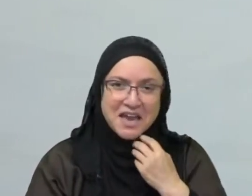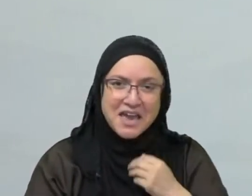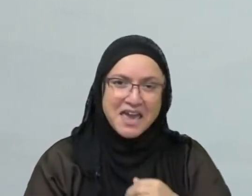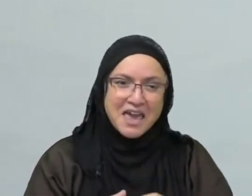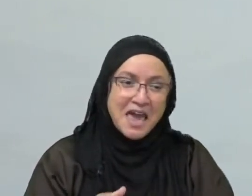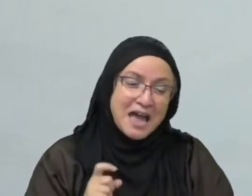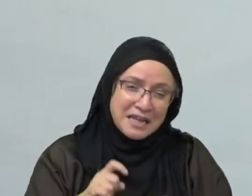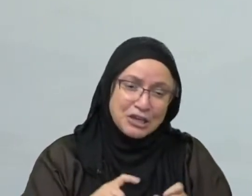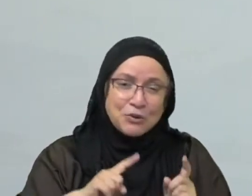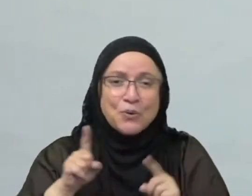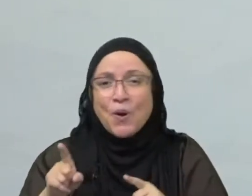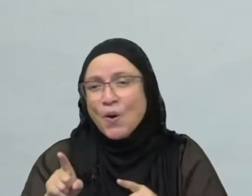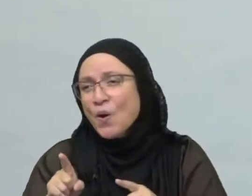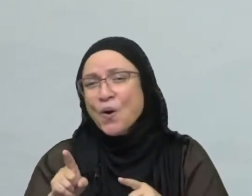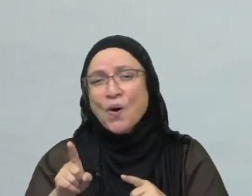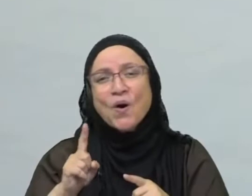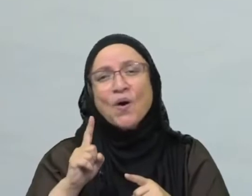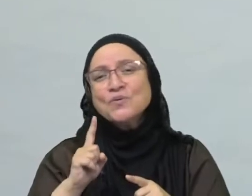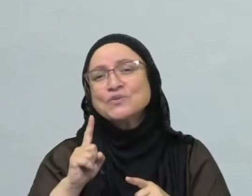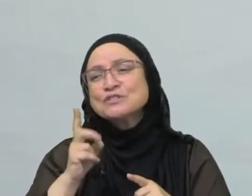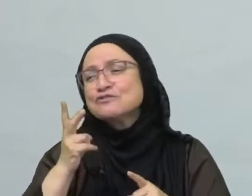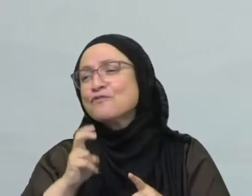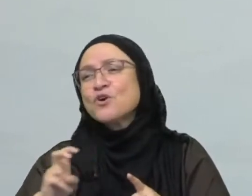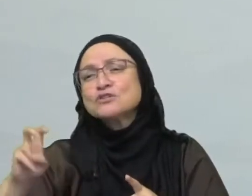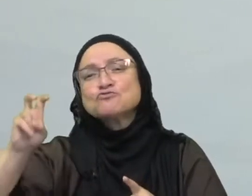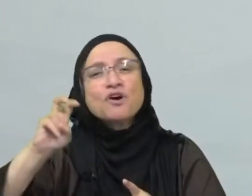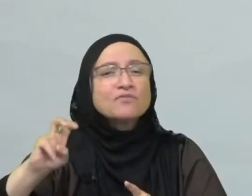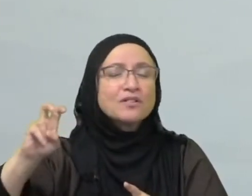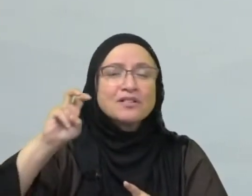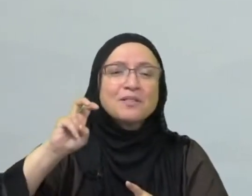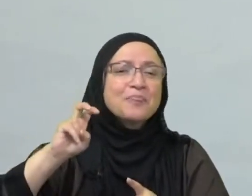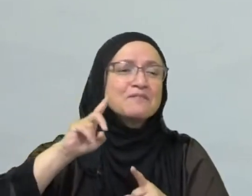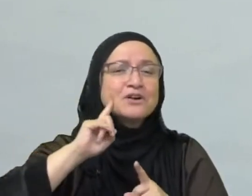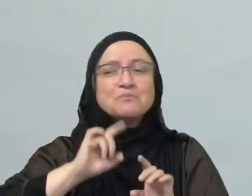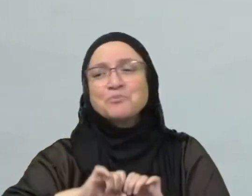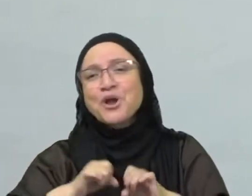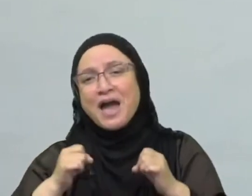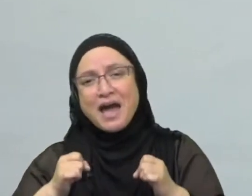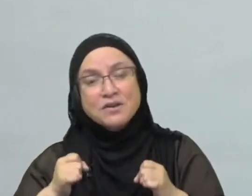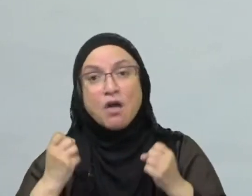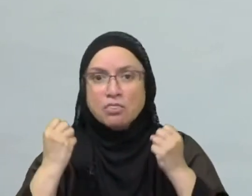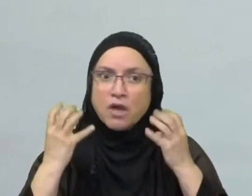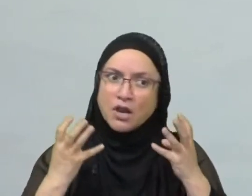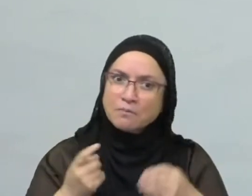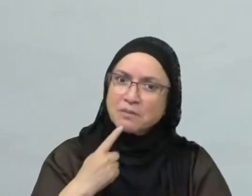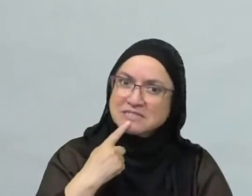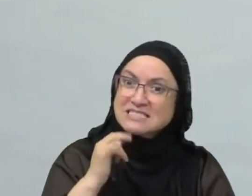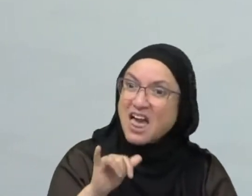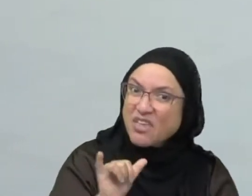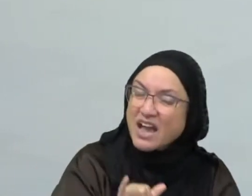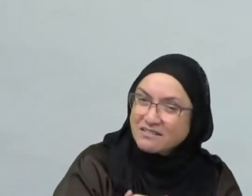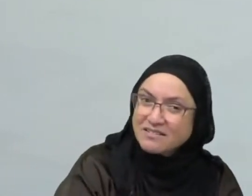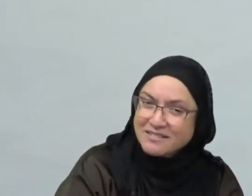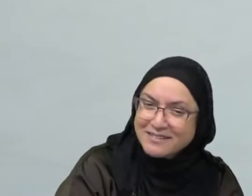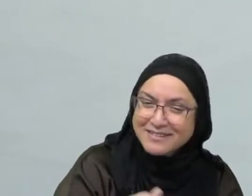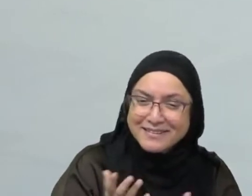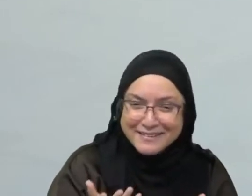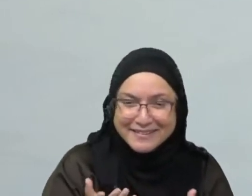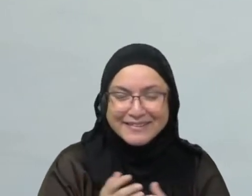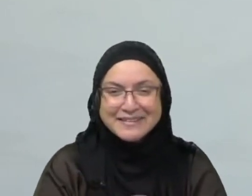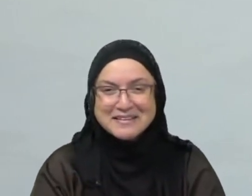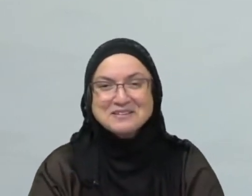relax. I want to get a break. And if you think about a great vacation that you have, as a kid or as an